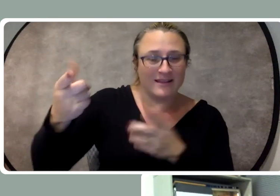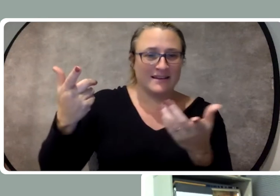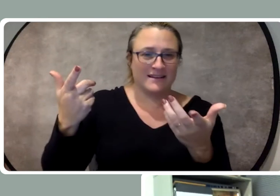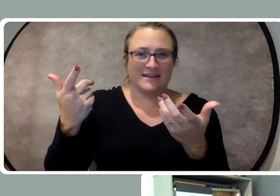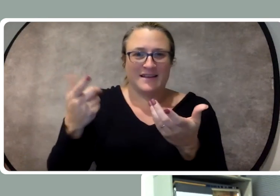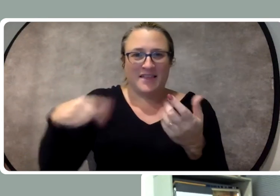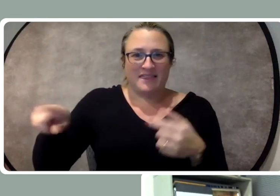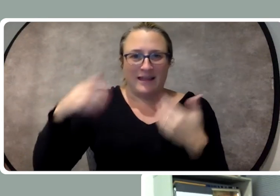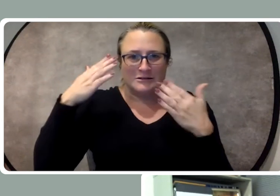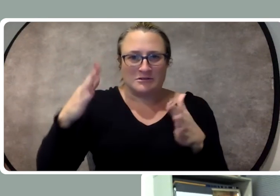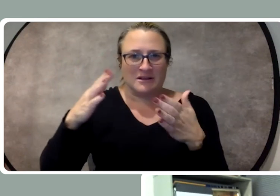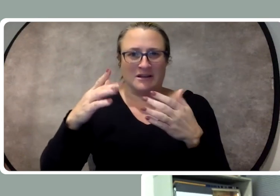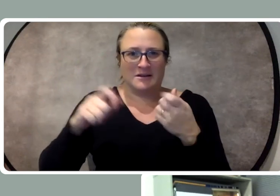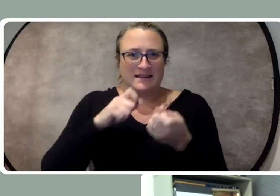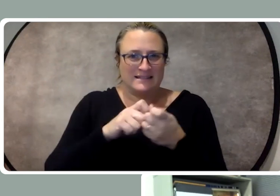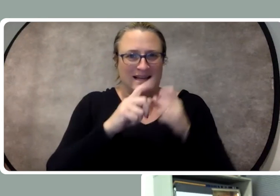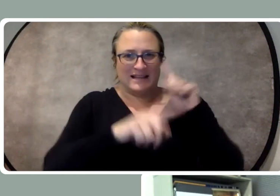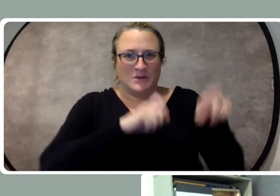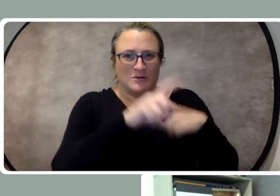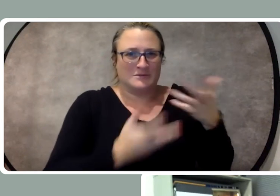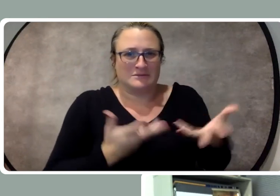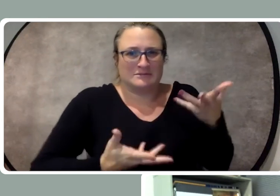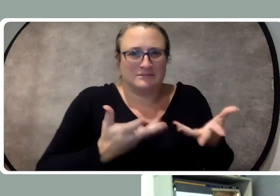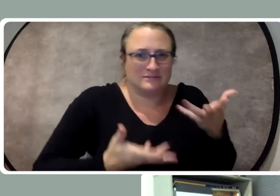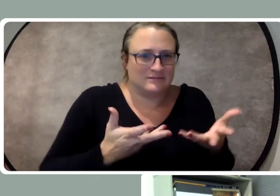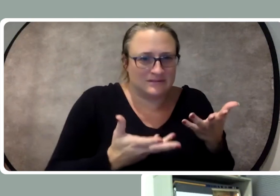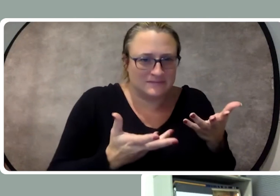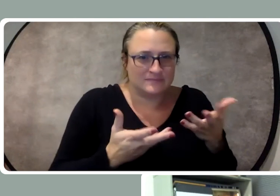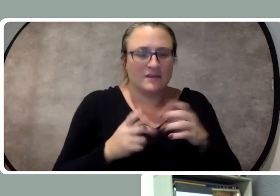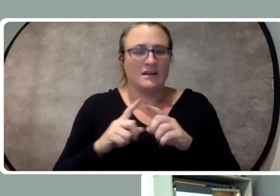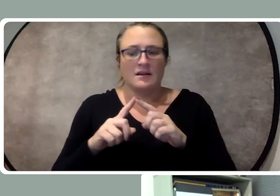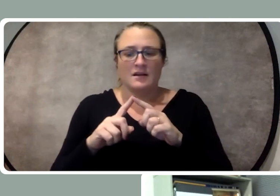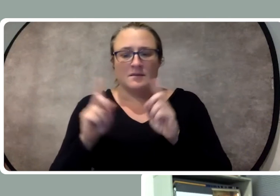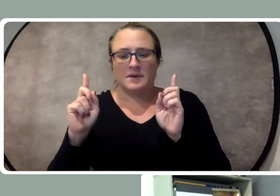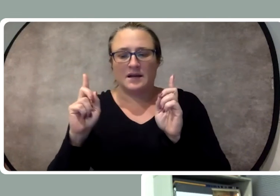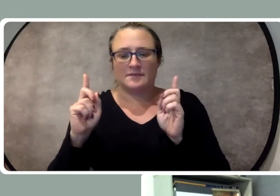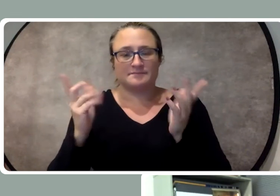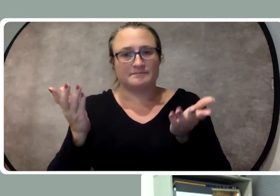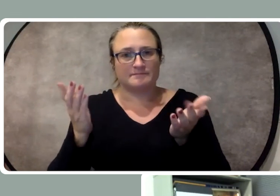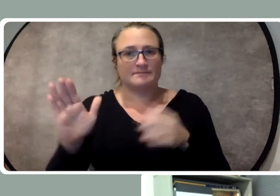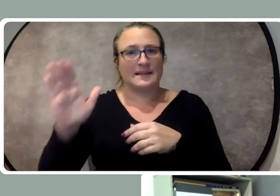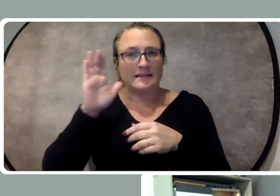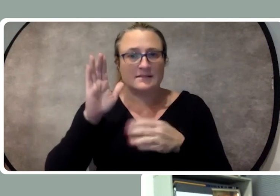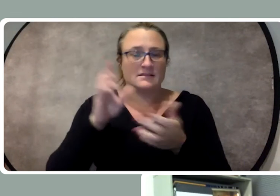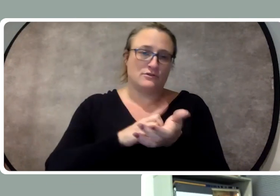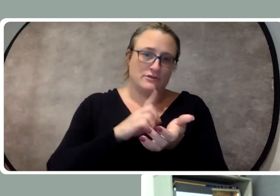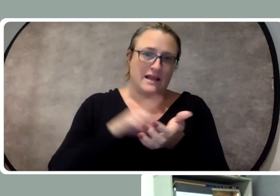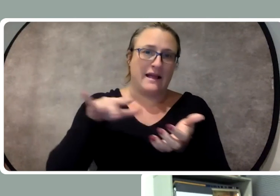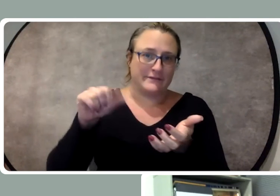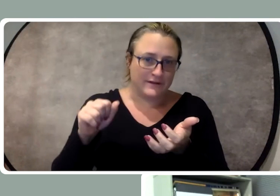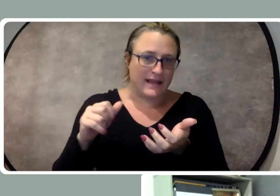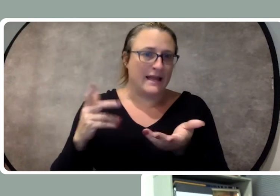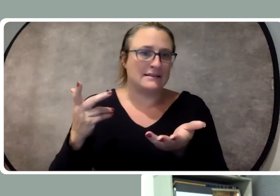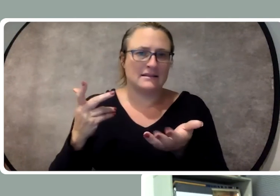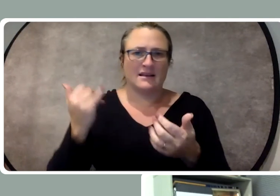exactly what questions to ask. But, just listening to your doctor, if